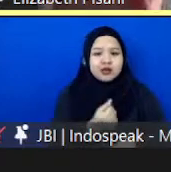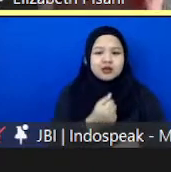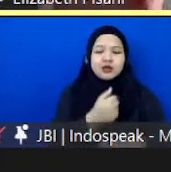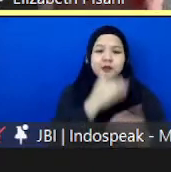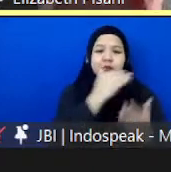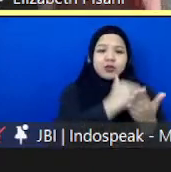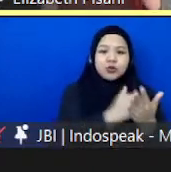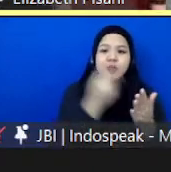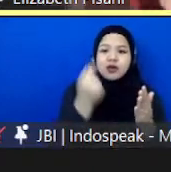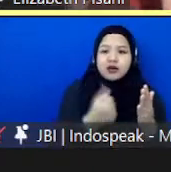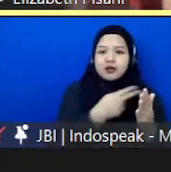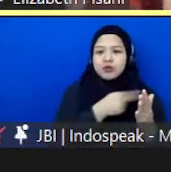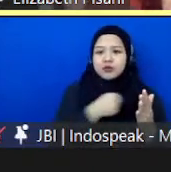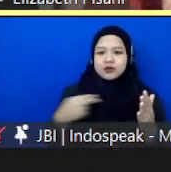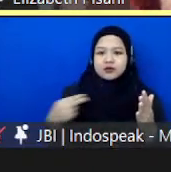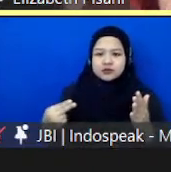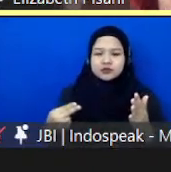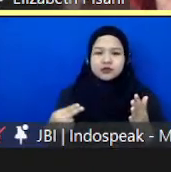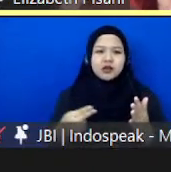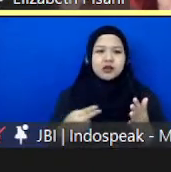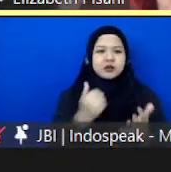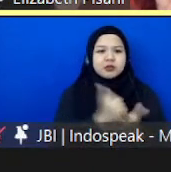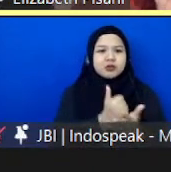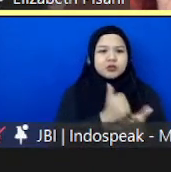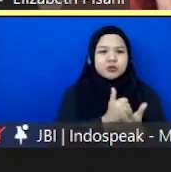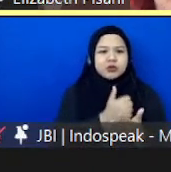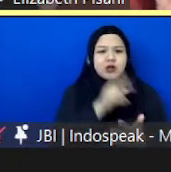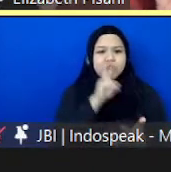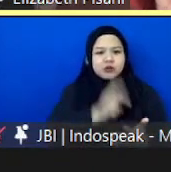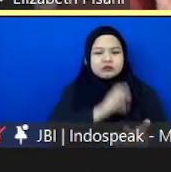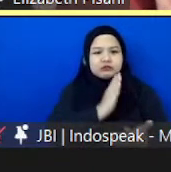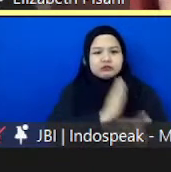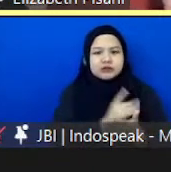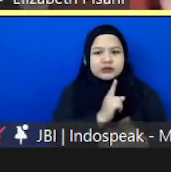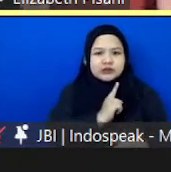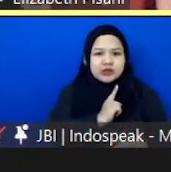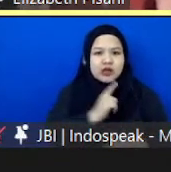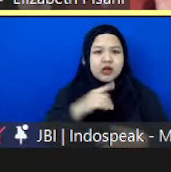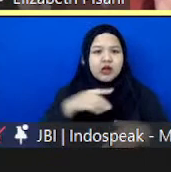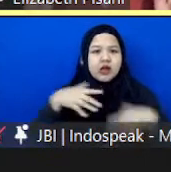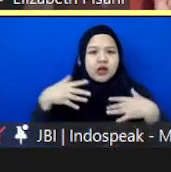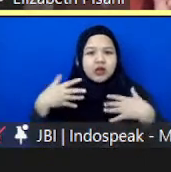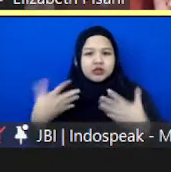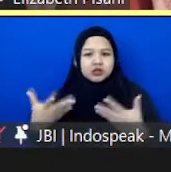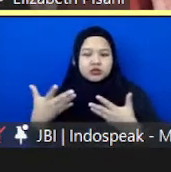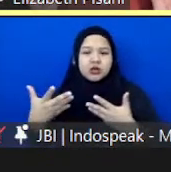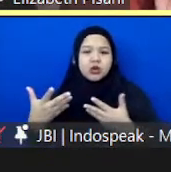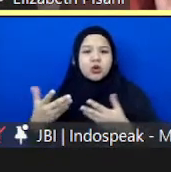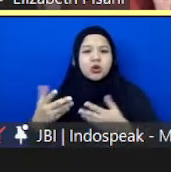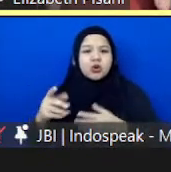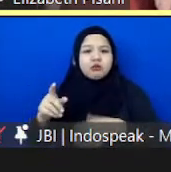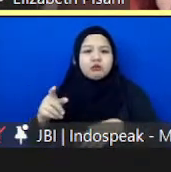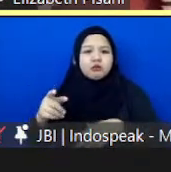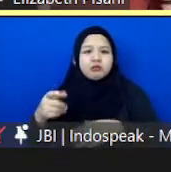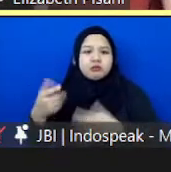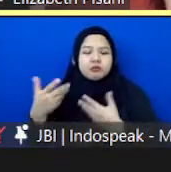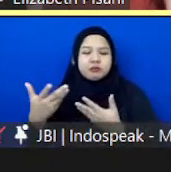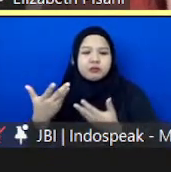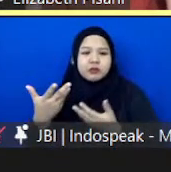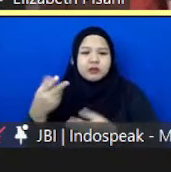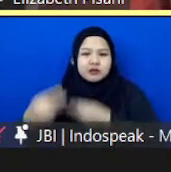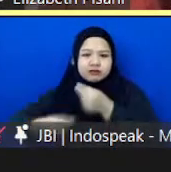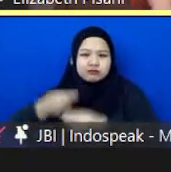de facto are very different than the rules de jure, and they are basically what the market will bear. Patients